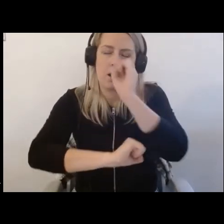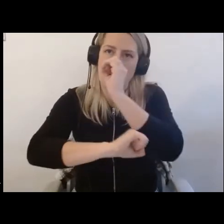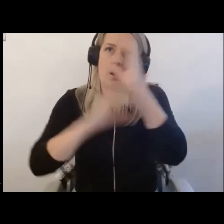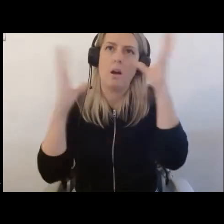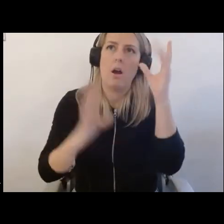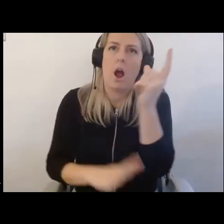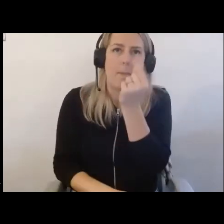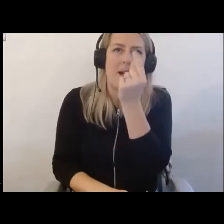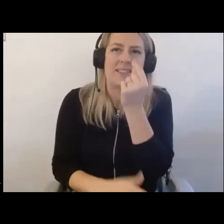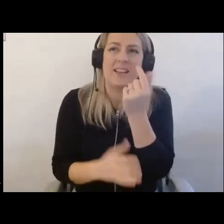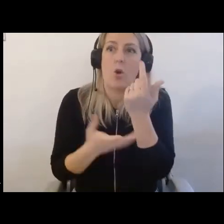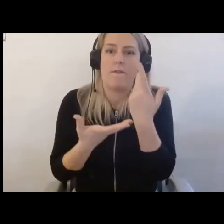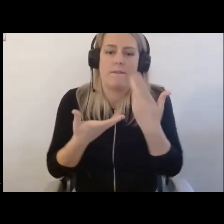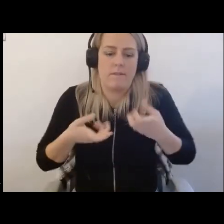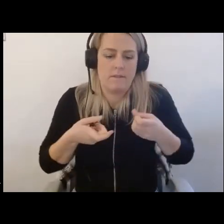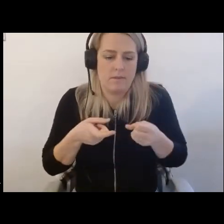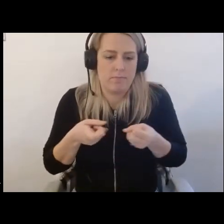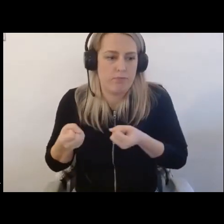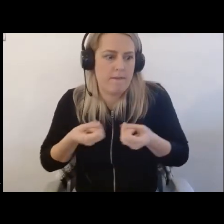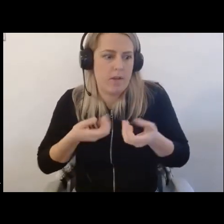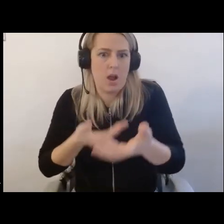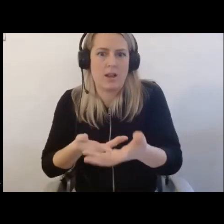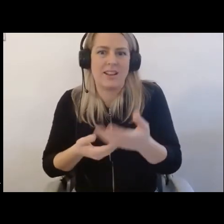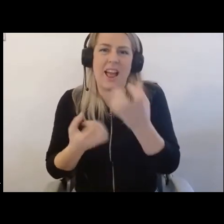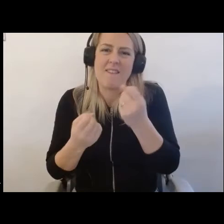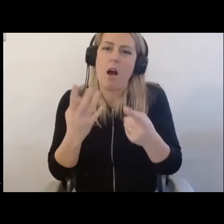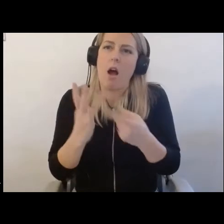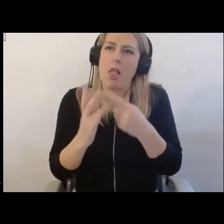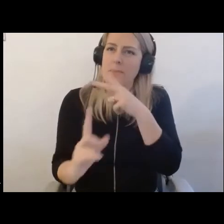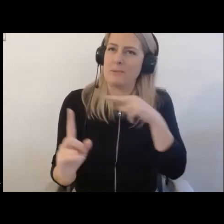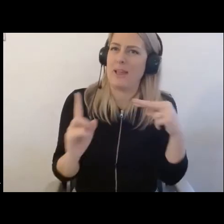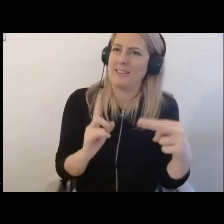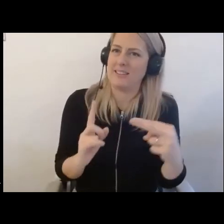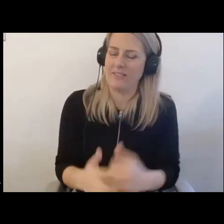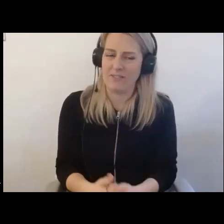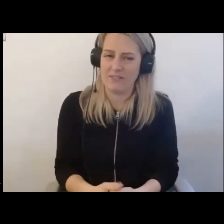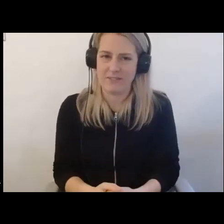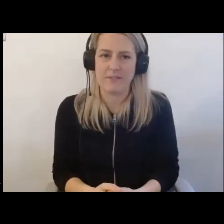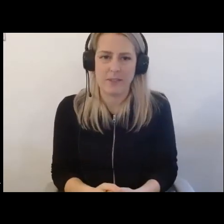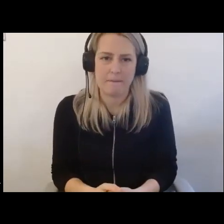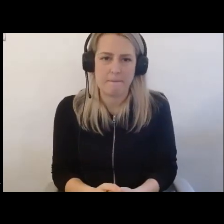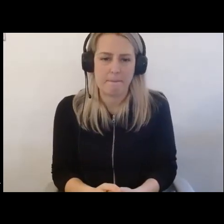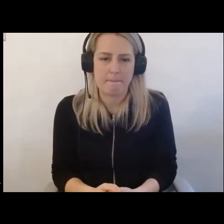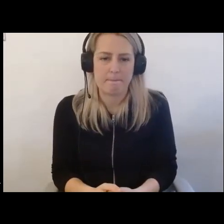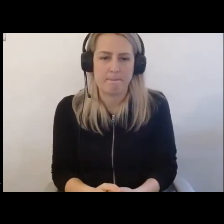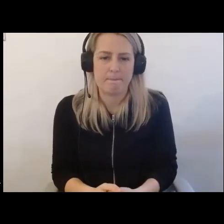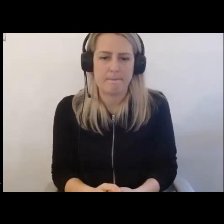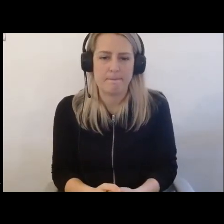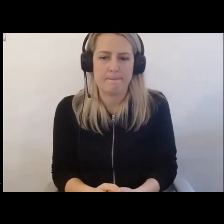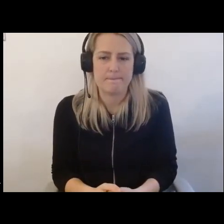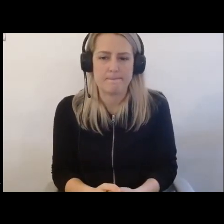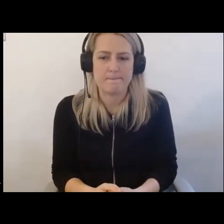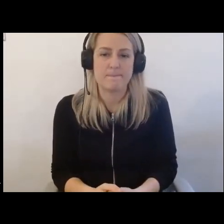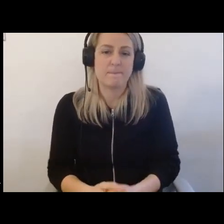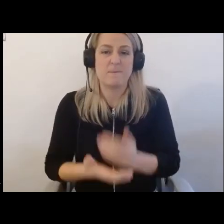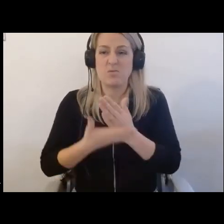of angle on the problem or place to begin. And then I think just a real